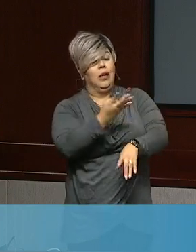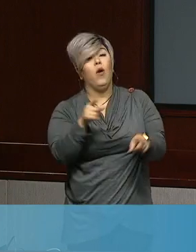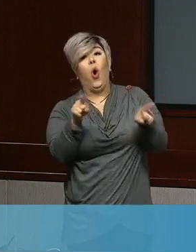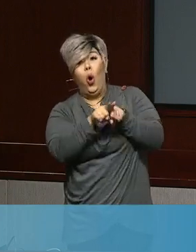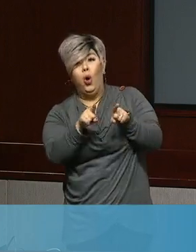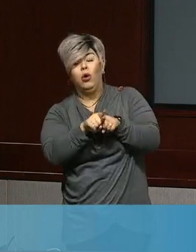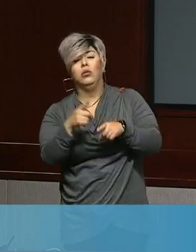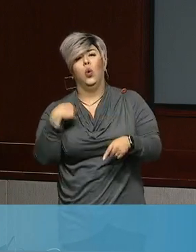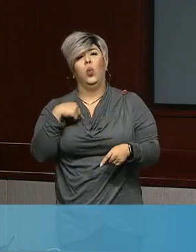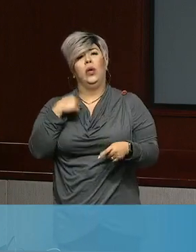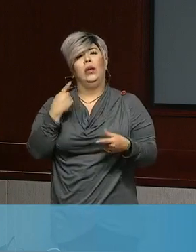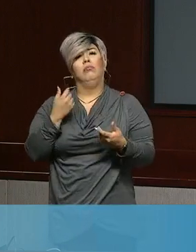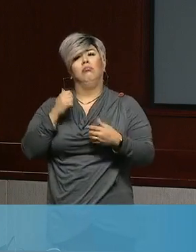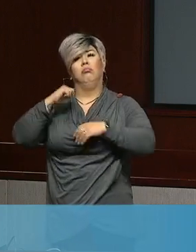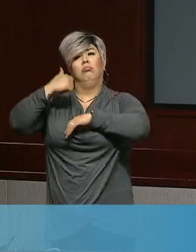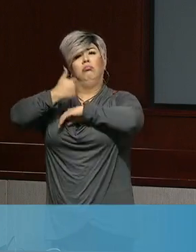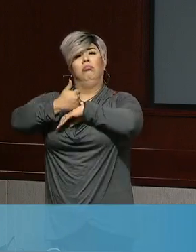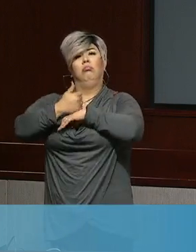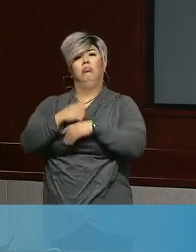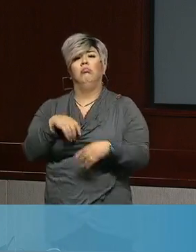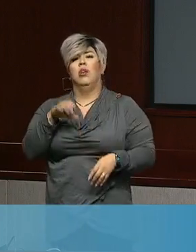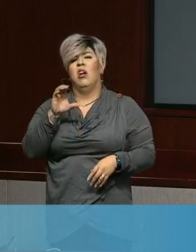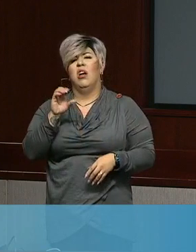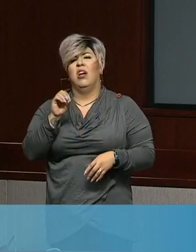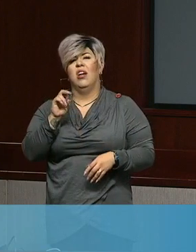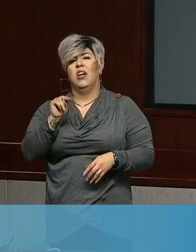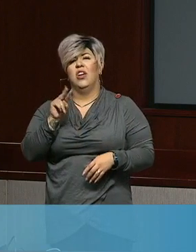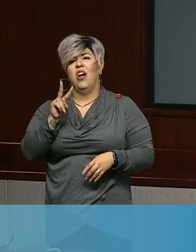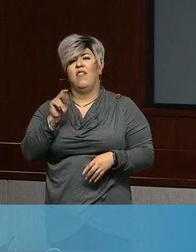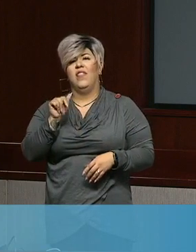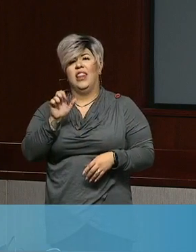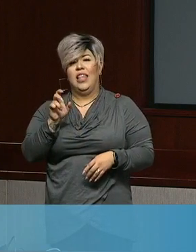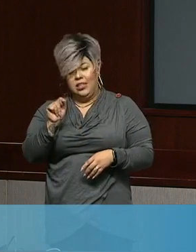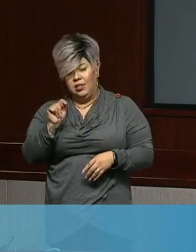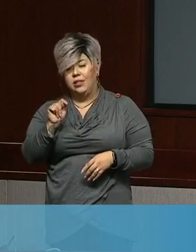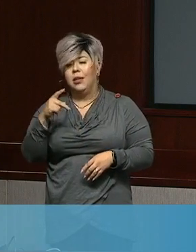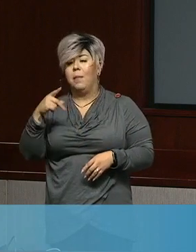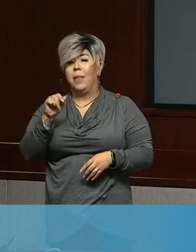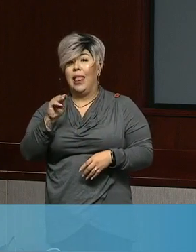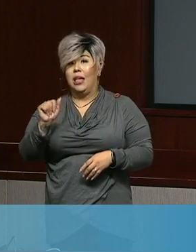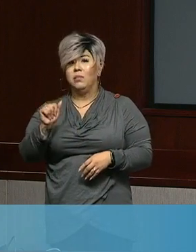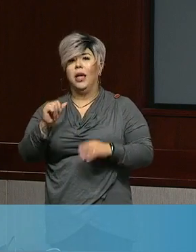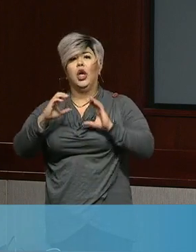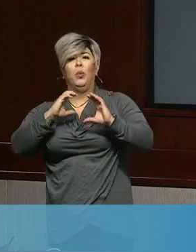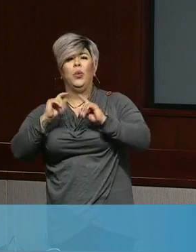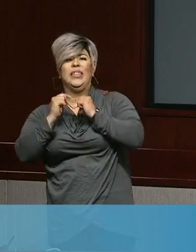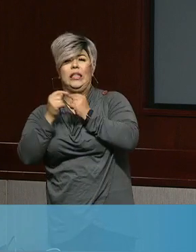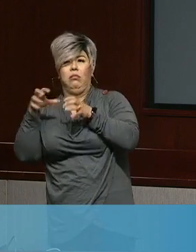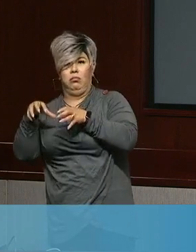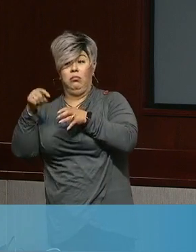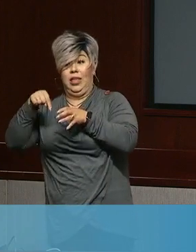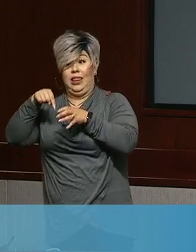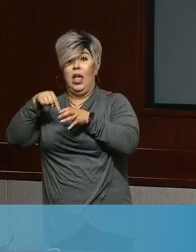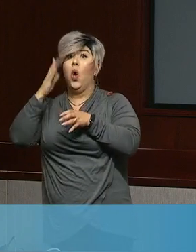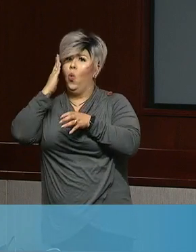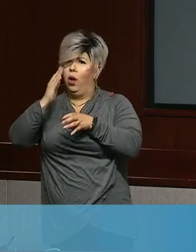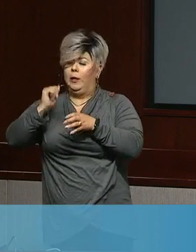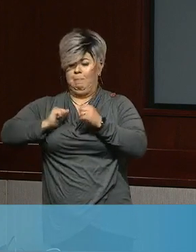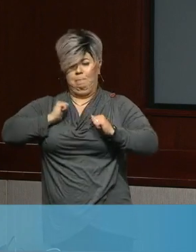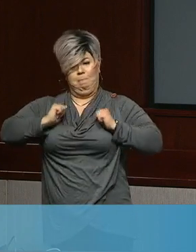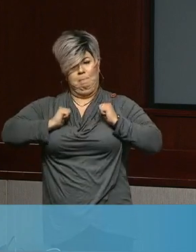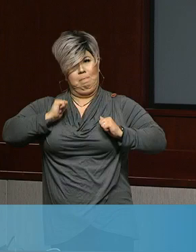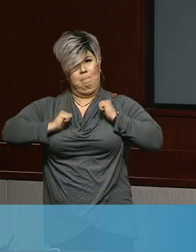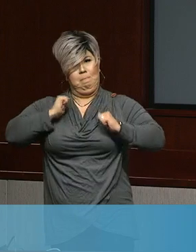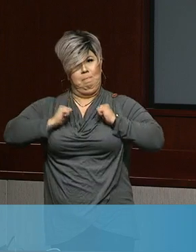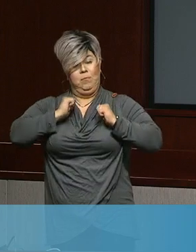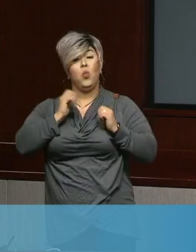formed a convalescent plasma communications team that will begin an aggressive effort to do